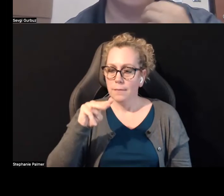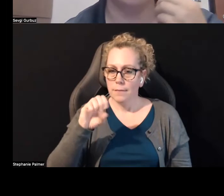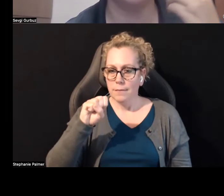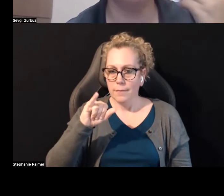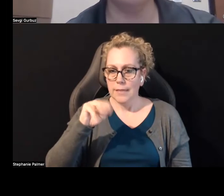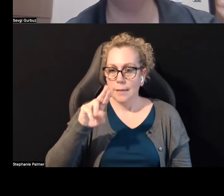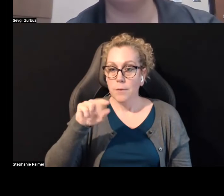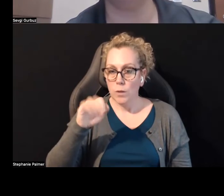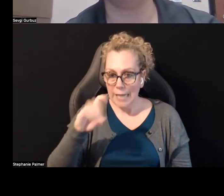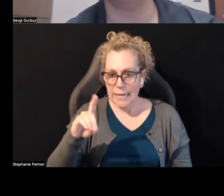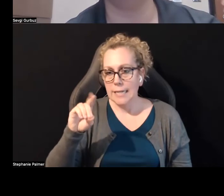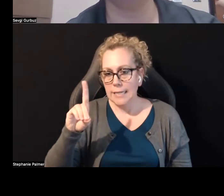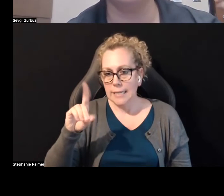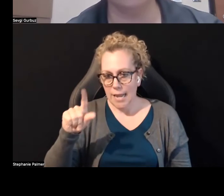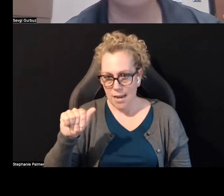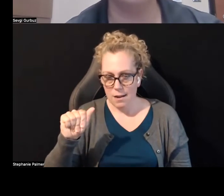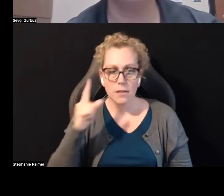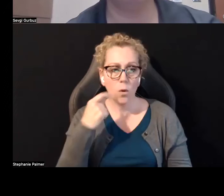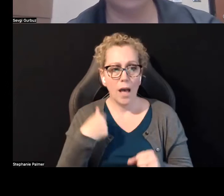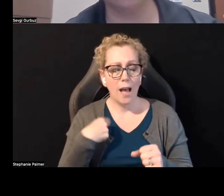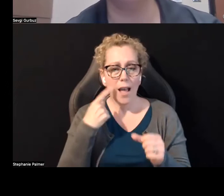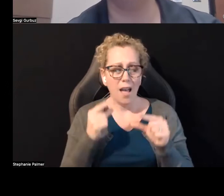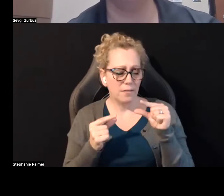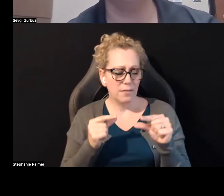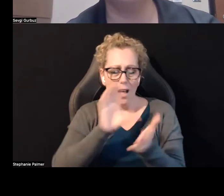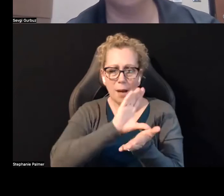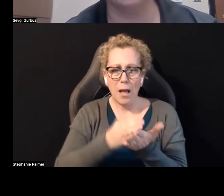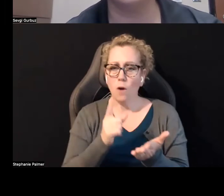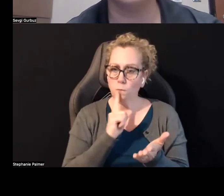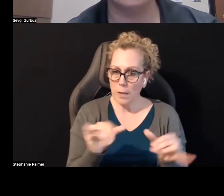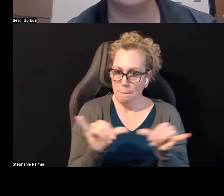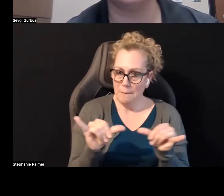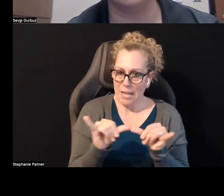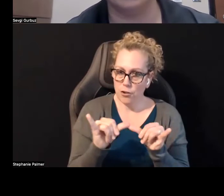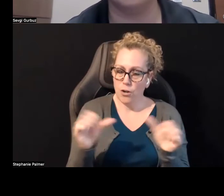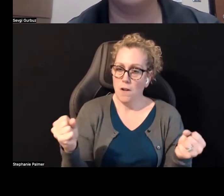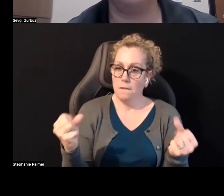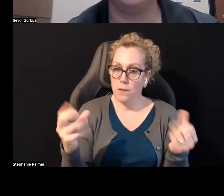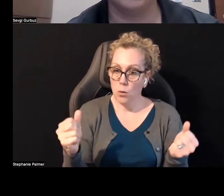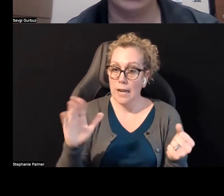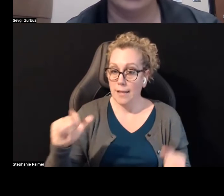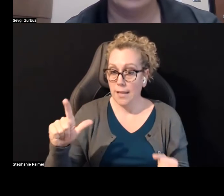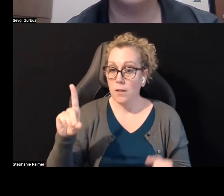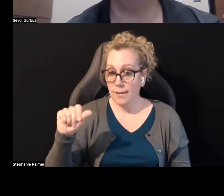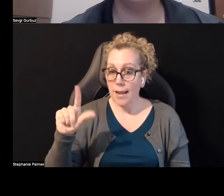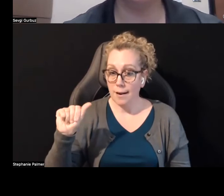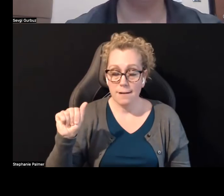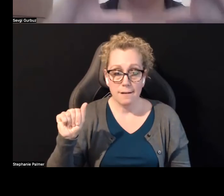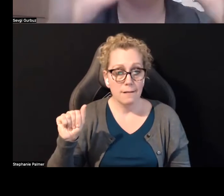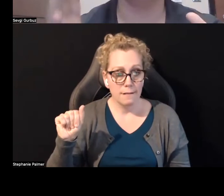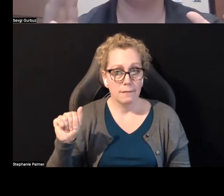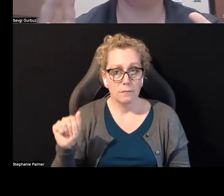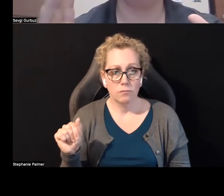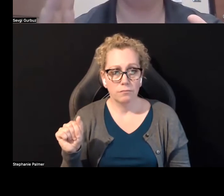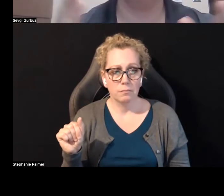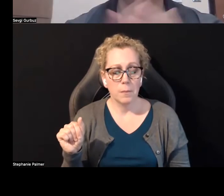take a small amount of real measured fluent ASL data and put it into